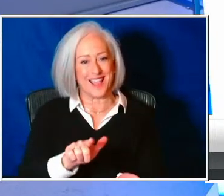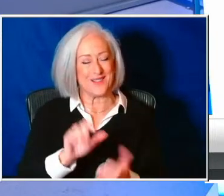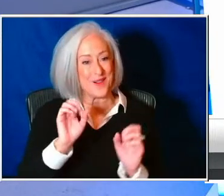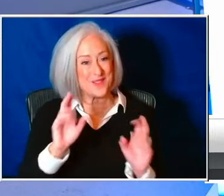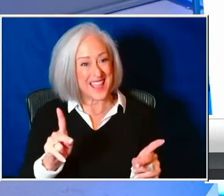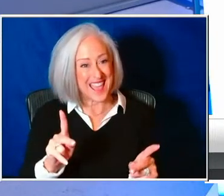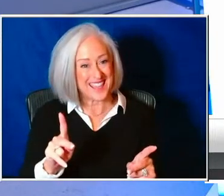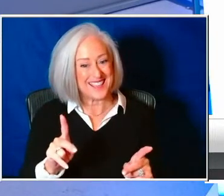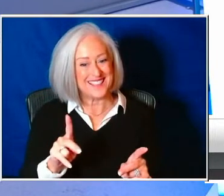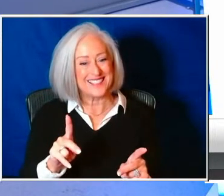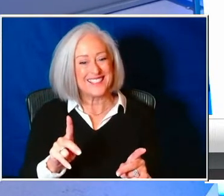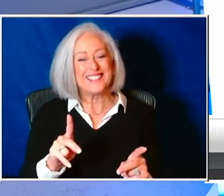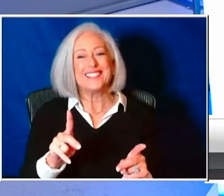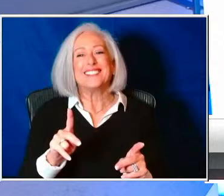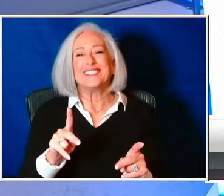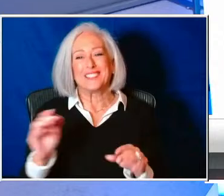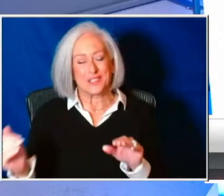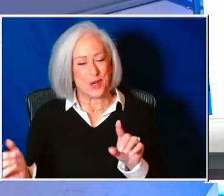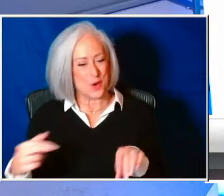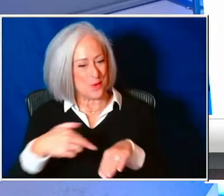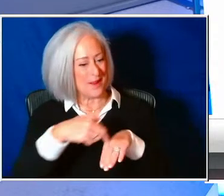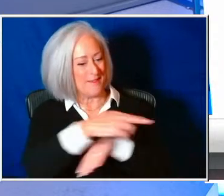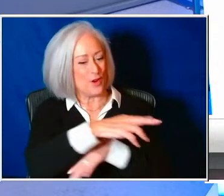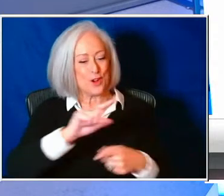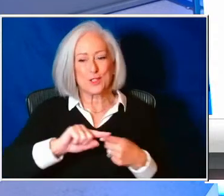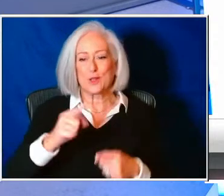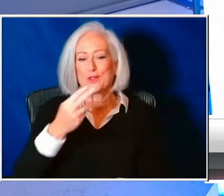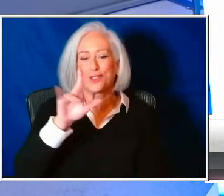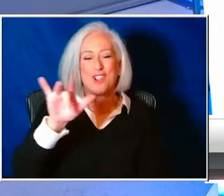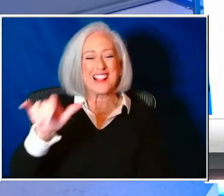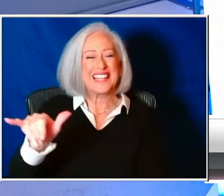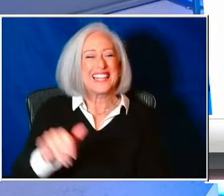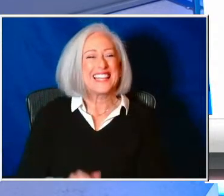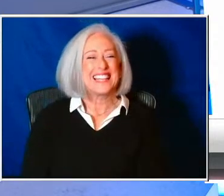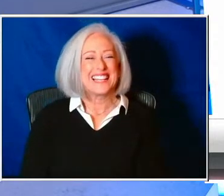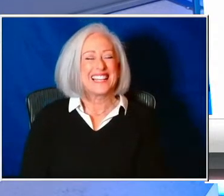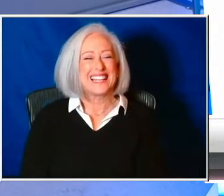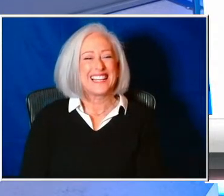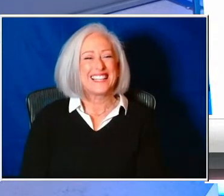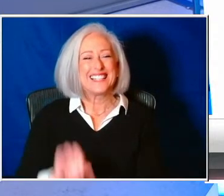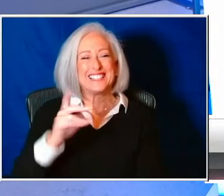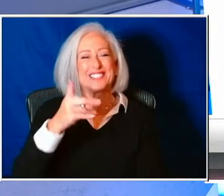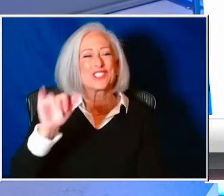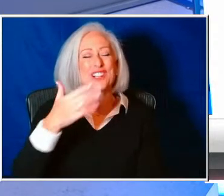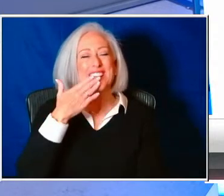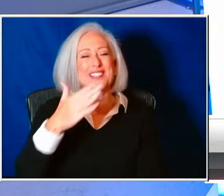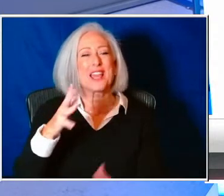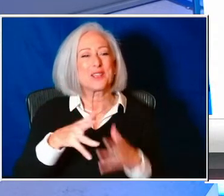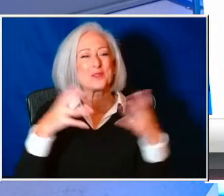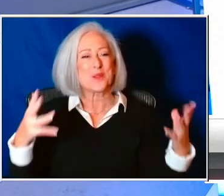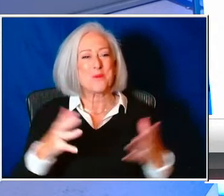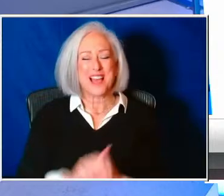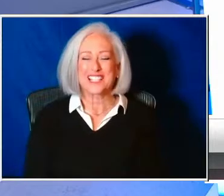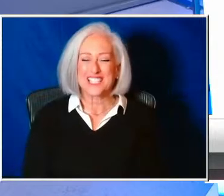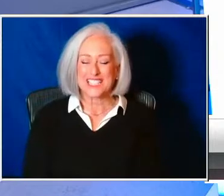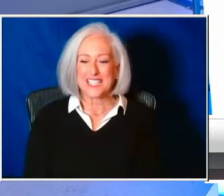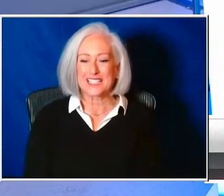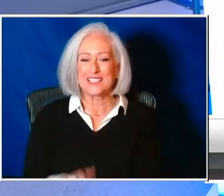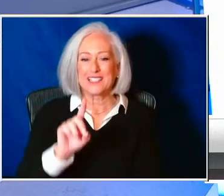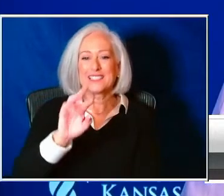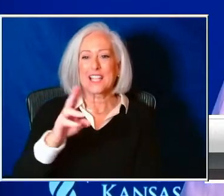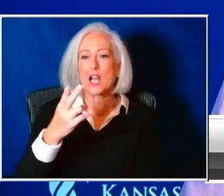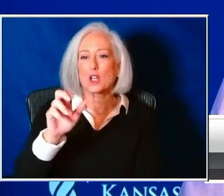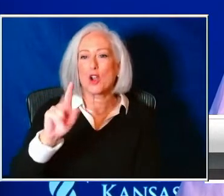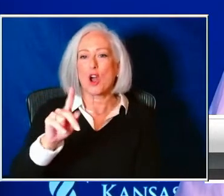on. You've been referred to Shirley. All right, Shirley, thank you so much for your info. Dr. Hawkins, some final thoughts